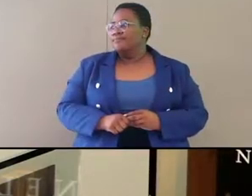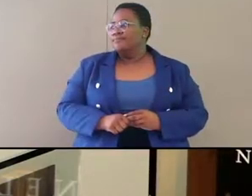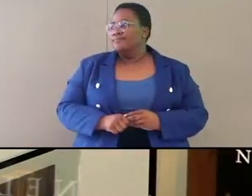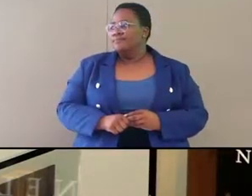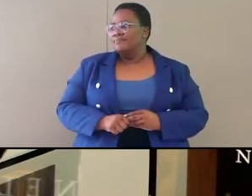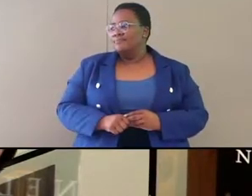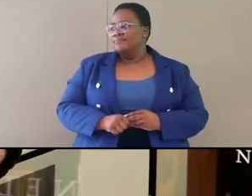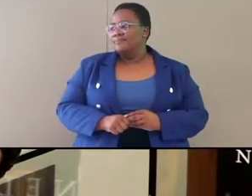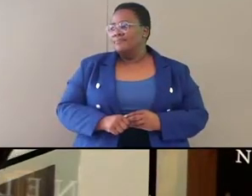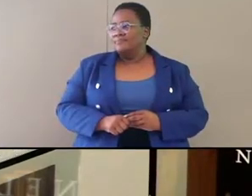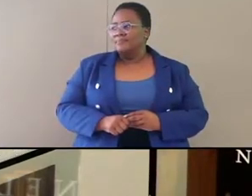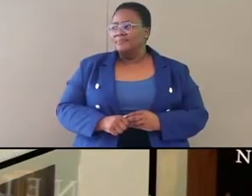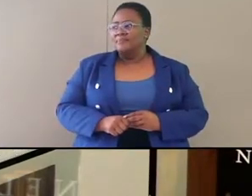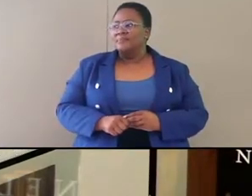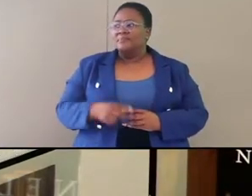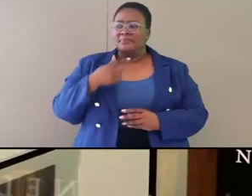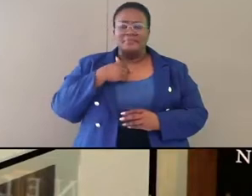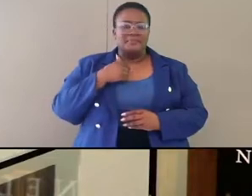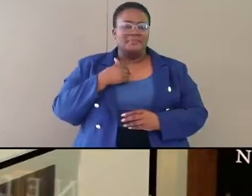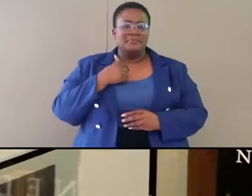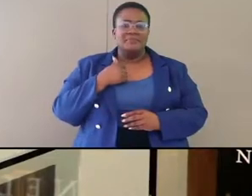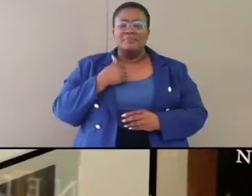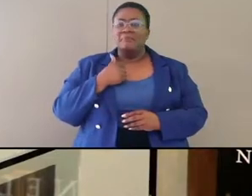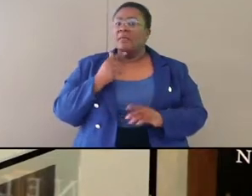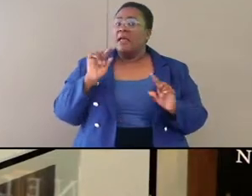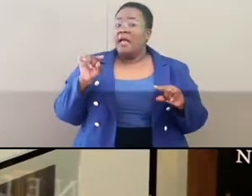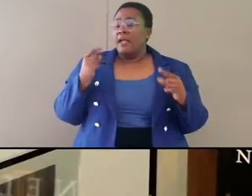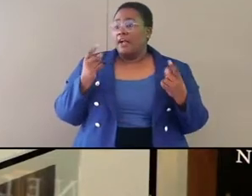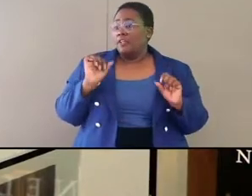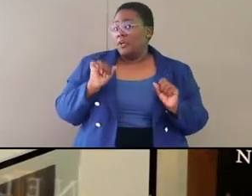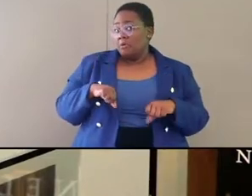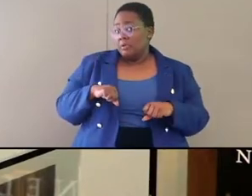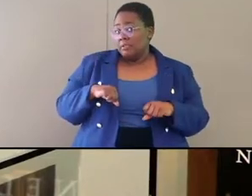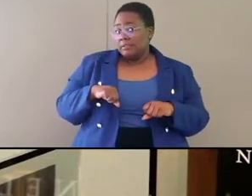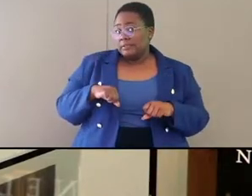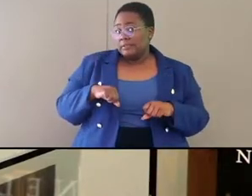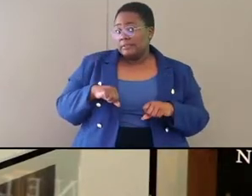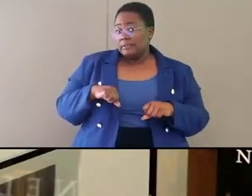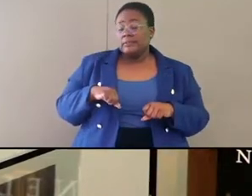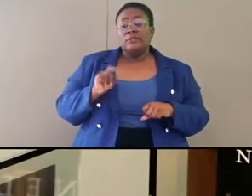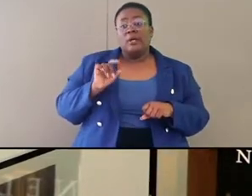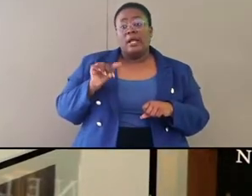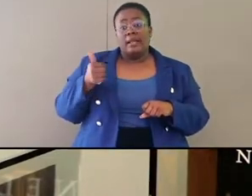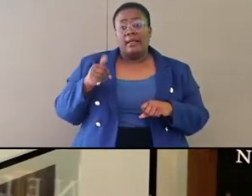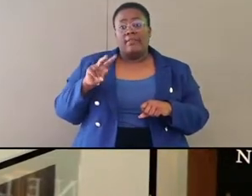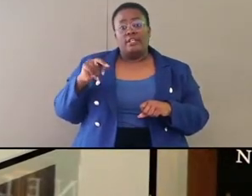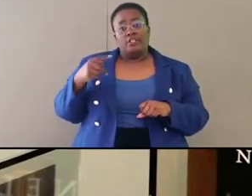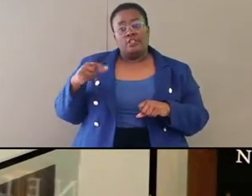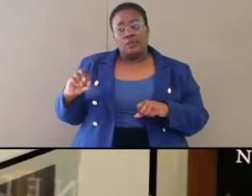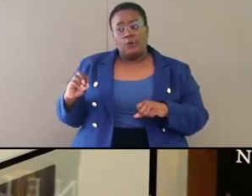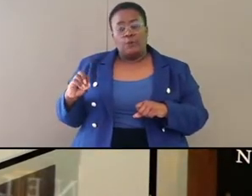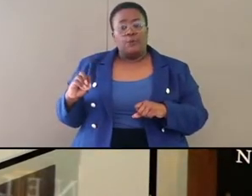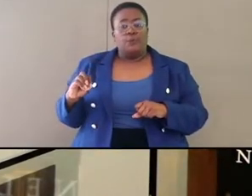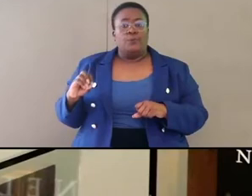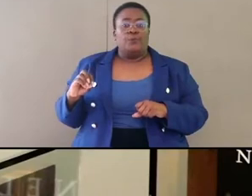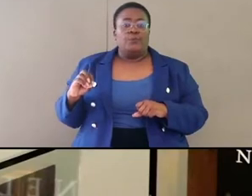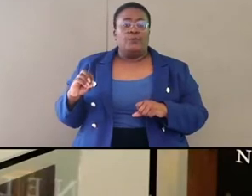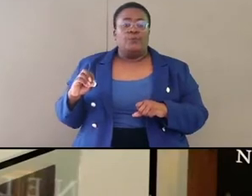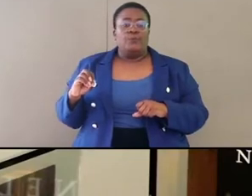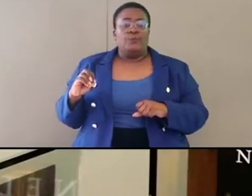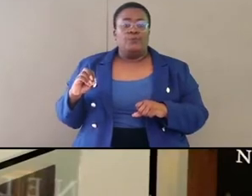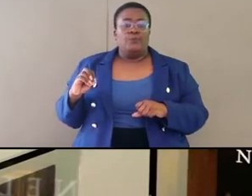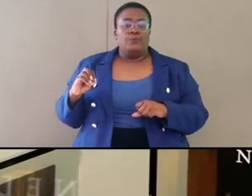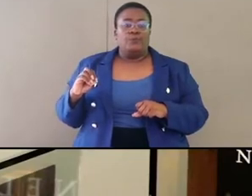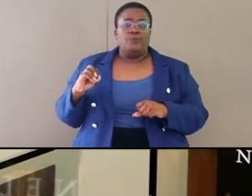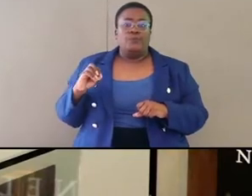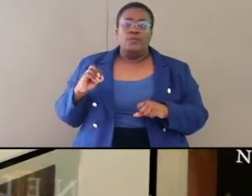But I can't, I can't guarantee that another civil society organization is